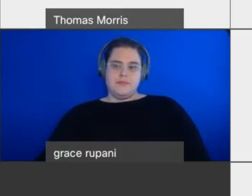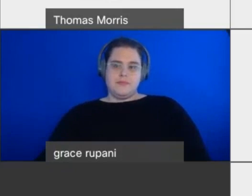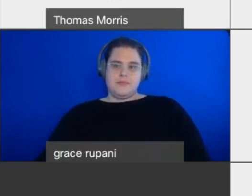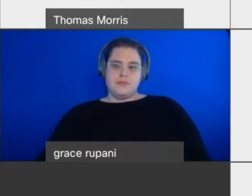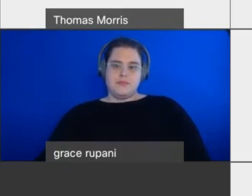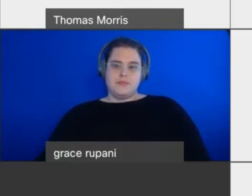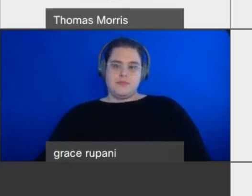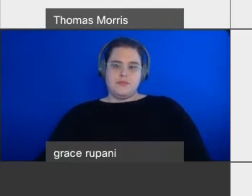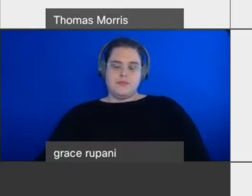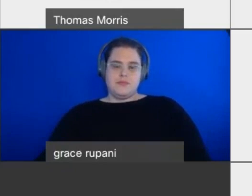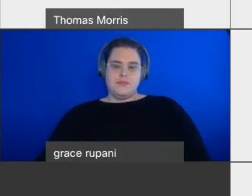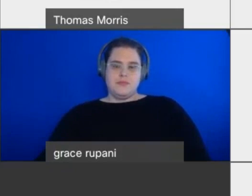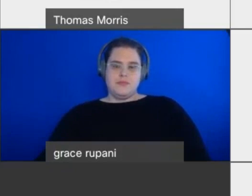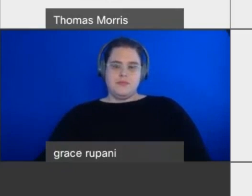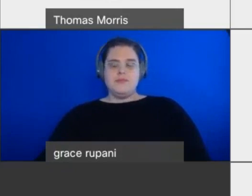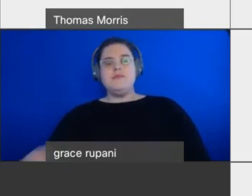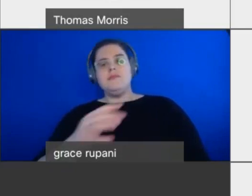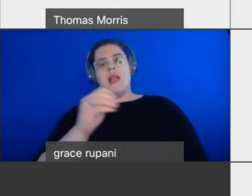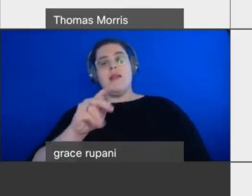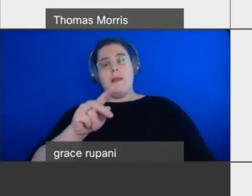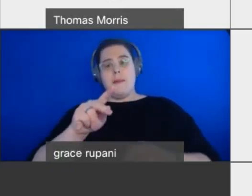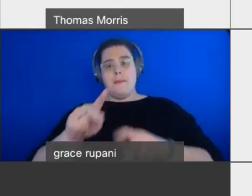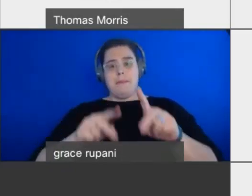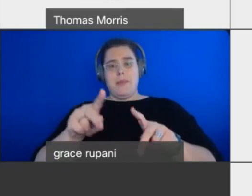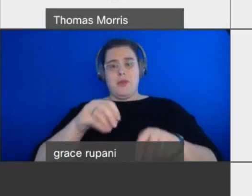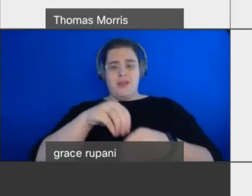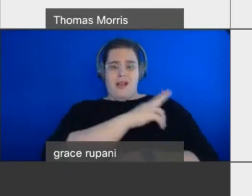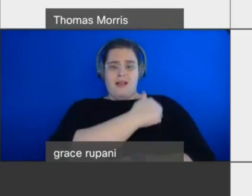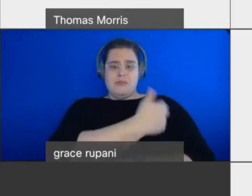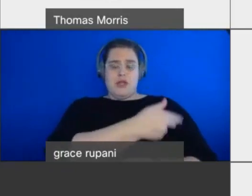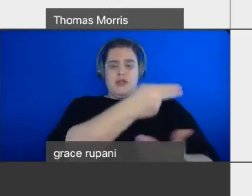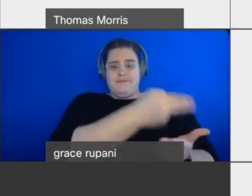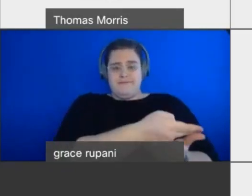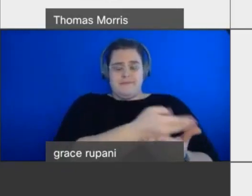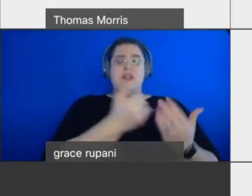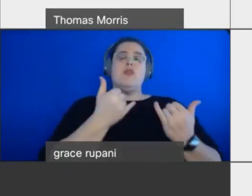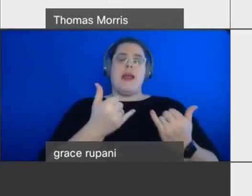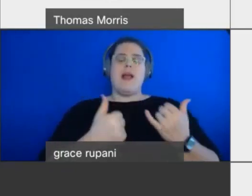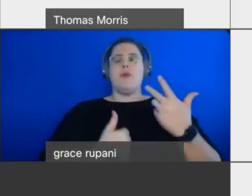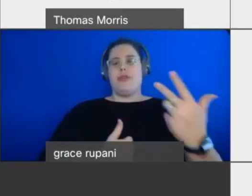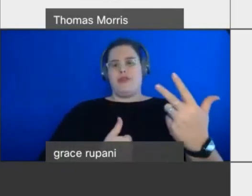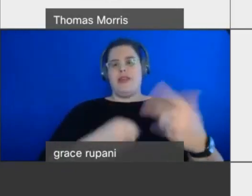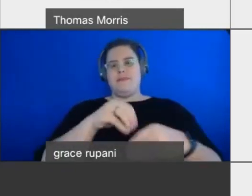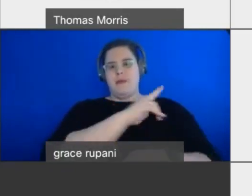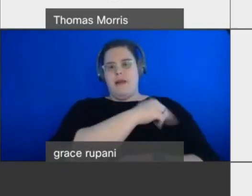And of the people hospitalized, there are currently 3 people who are still hospitalized.